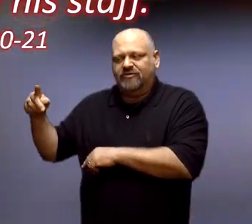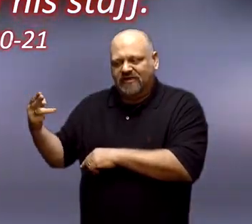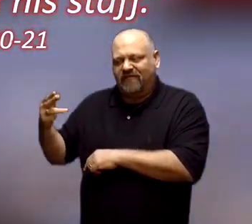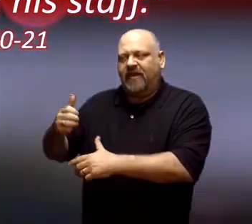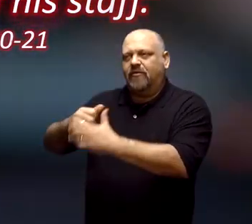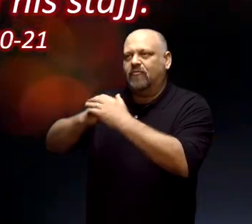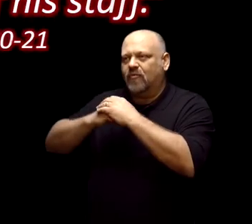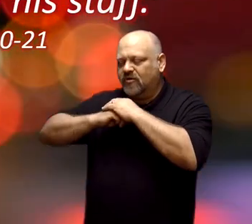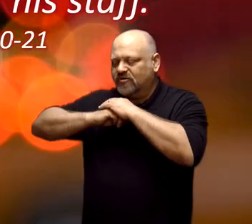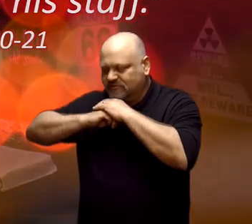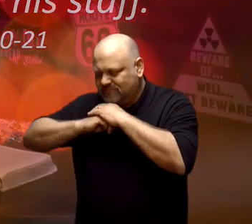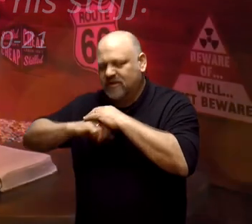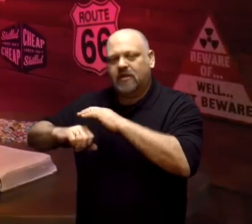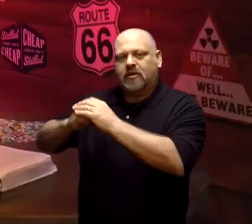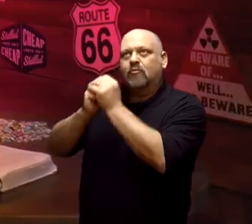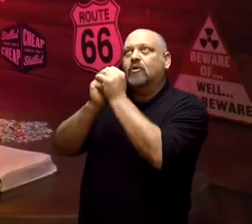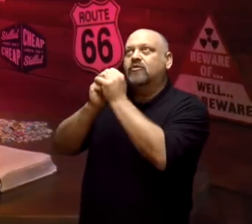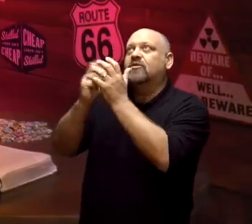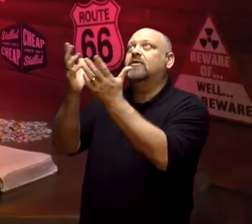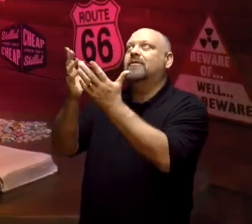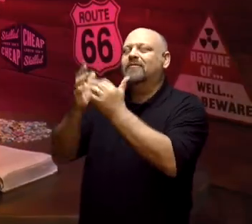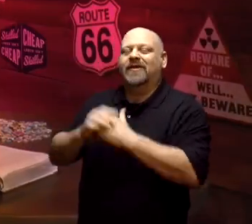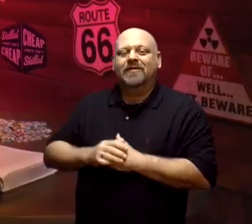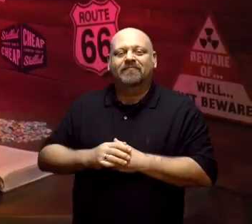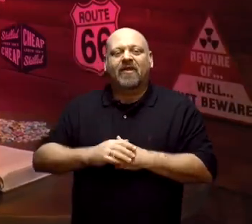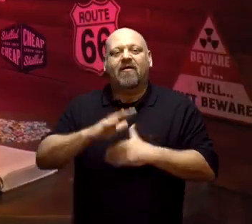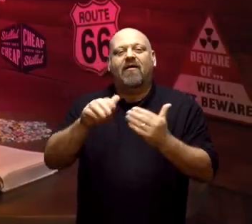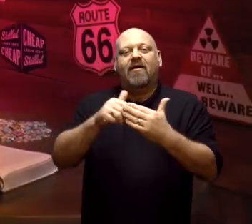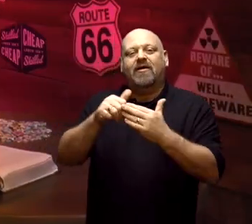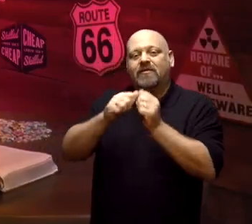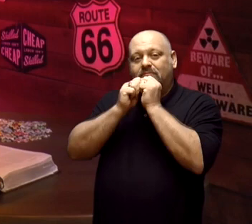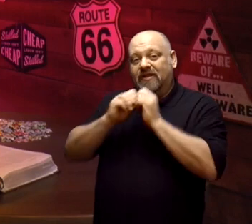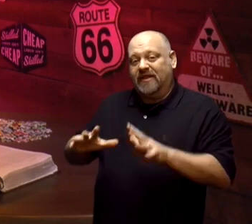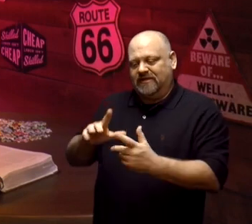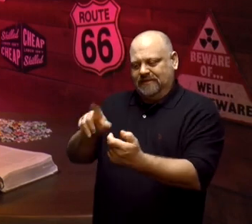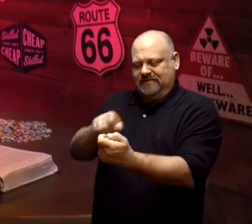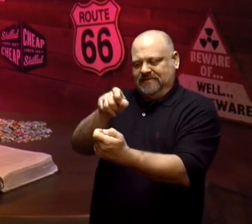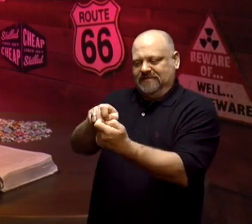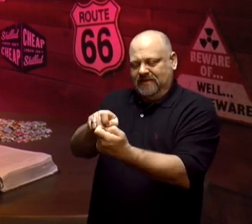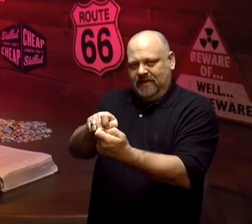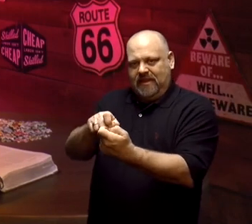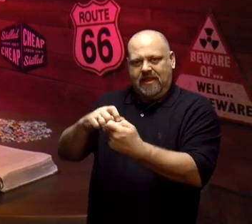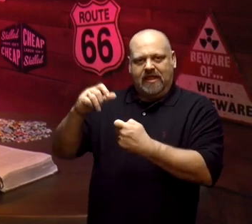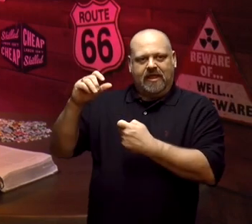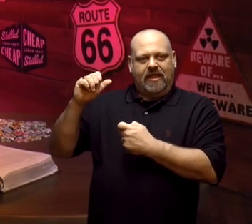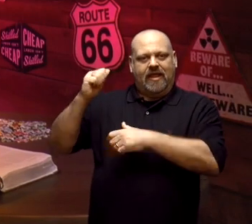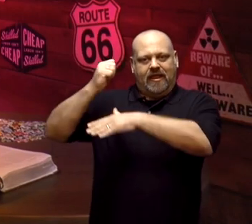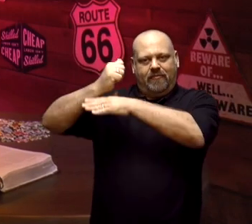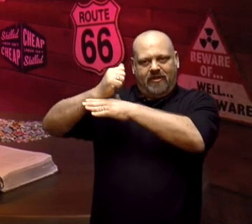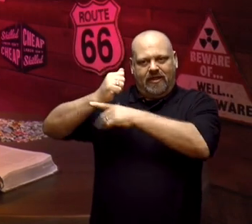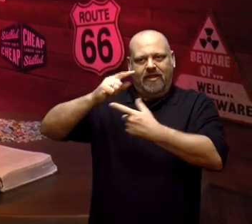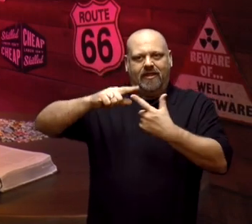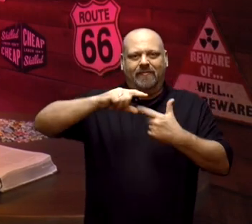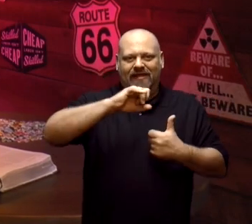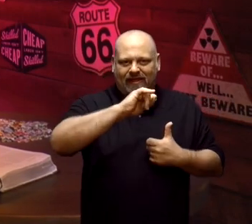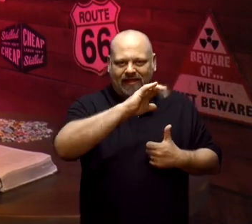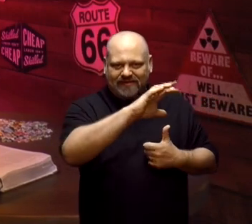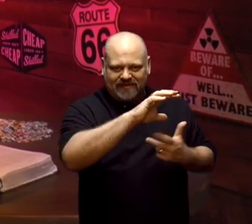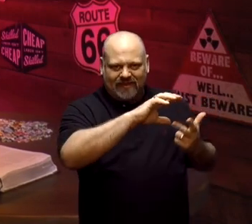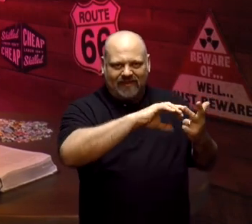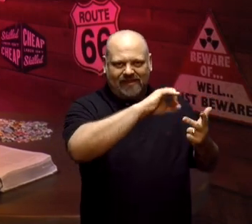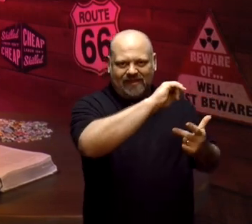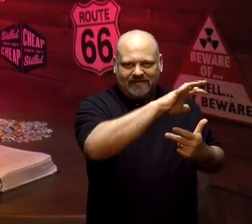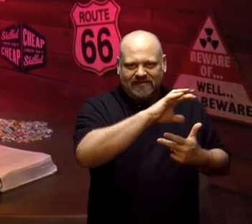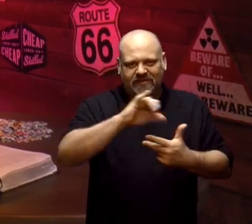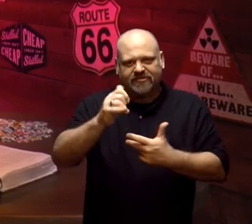on the top of his staff." All these blessings were specific. From Abraham to Isaac, from Isaac to Jacob